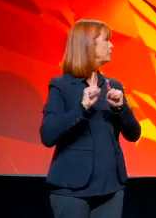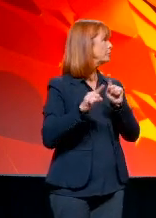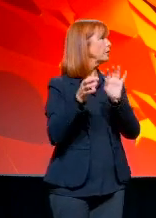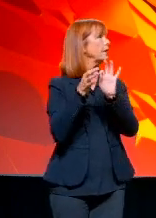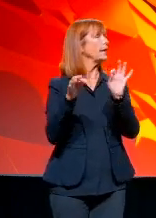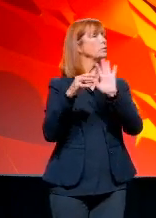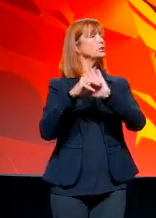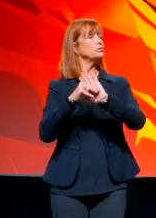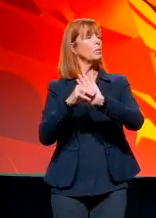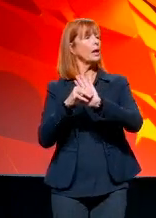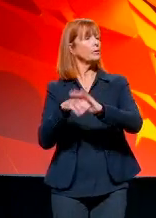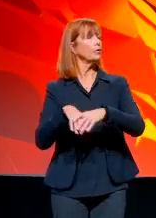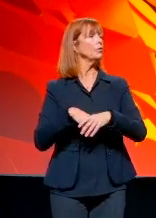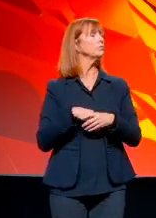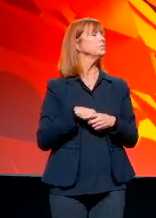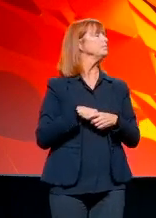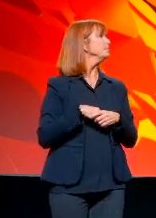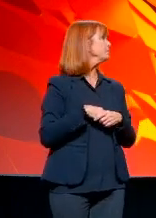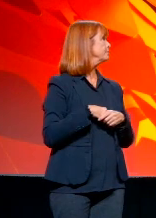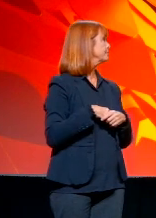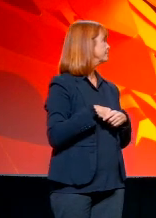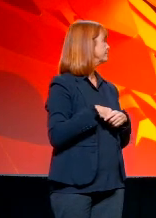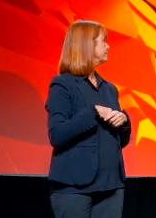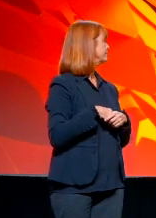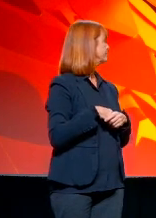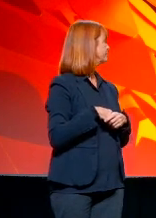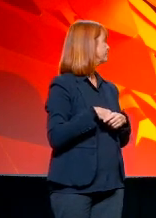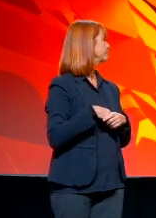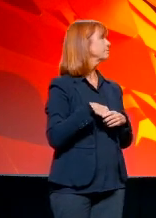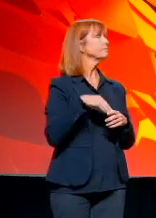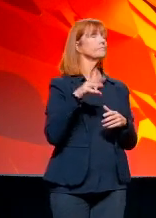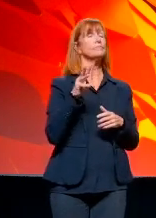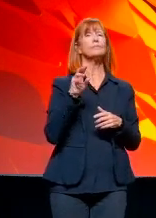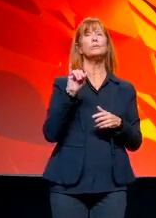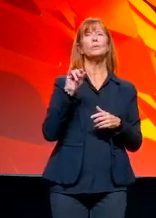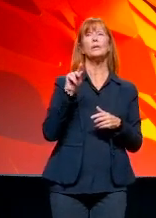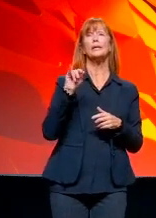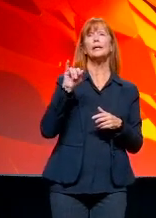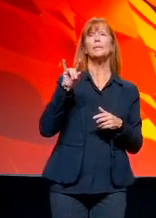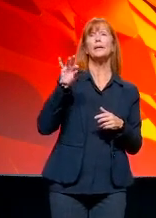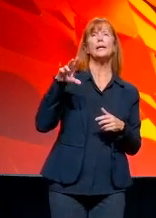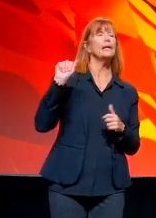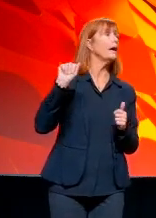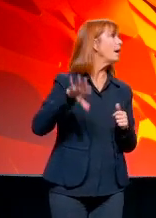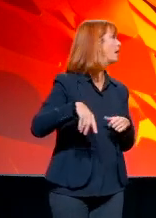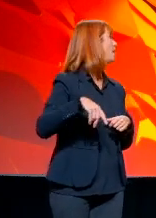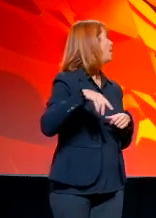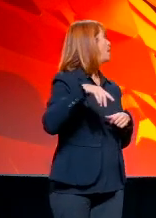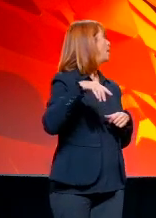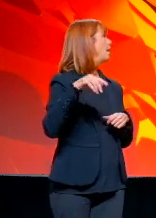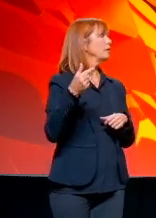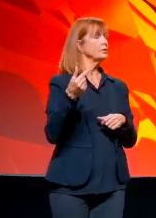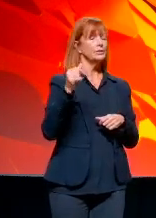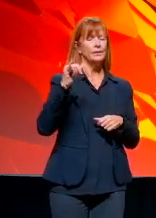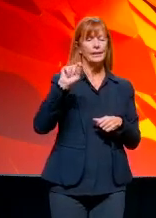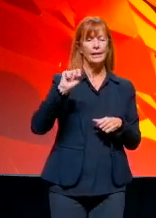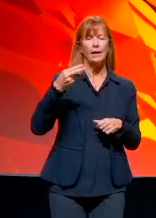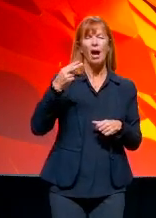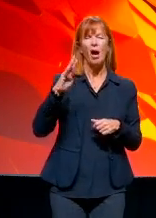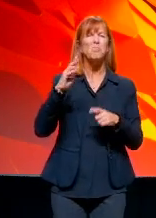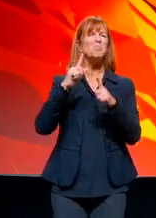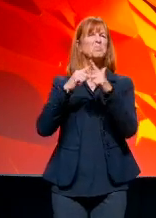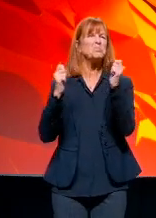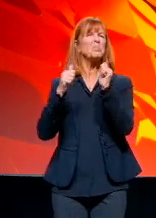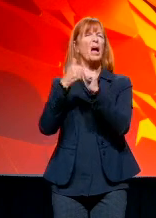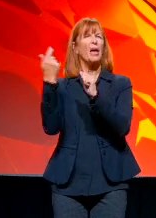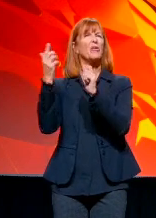model, we have the entire internet, like Wikipedia pages, like GitHub source code, and all the text information you can get from the internet